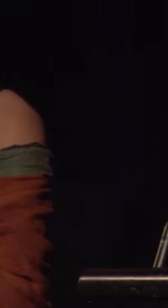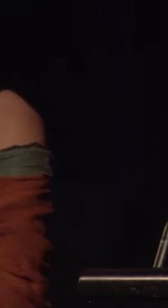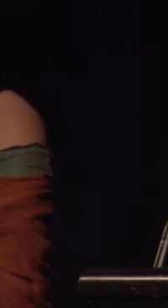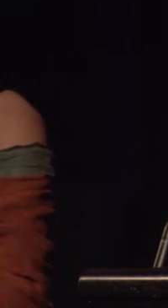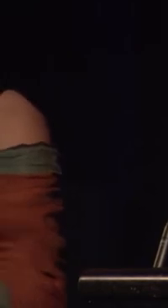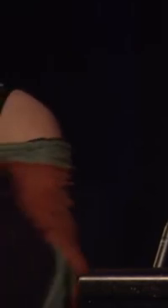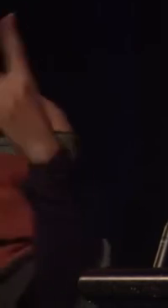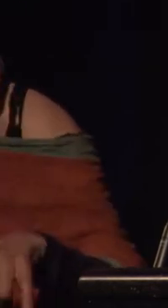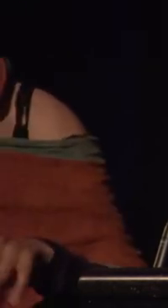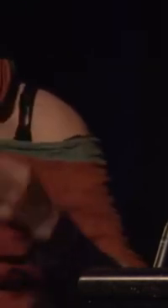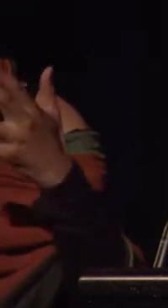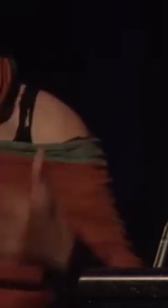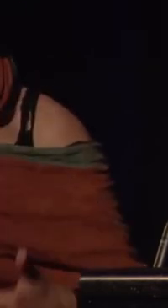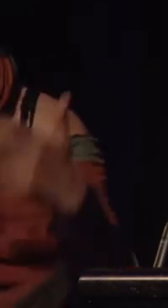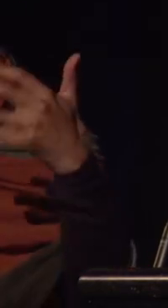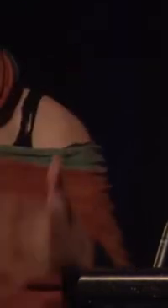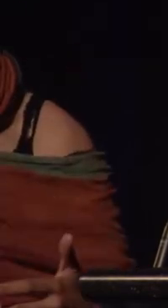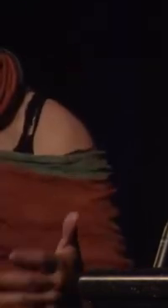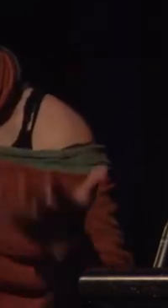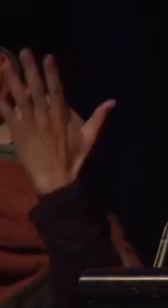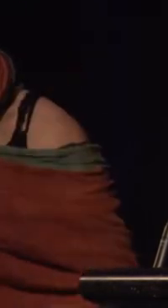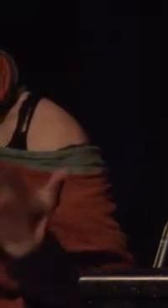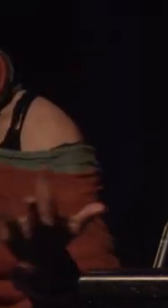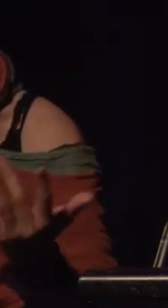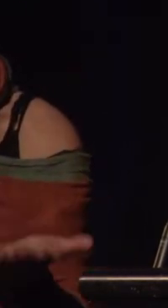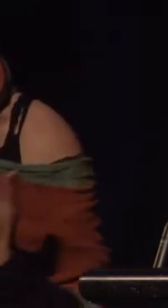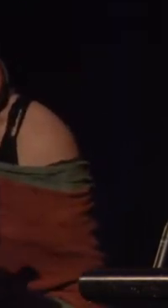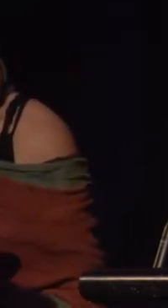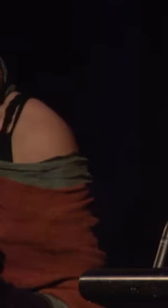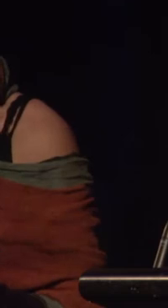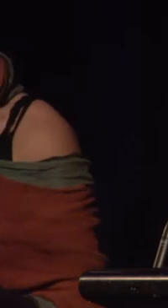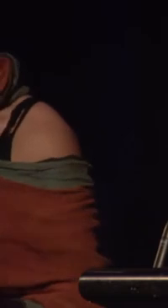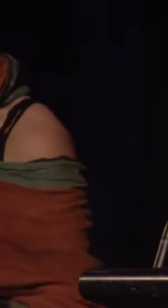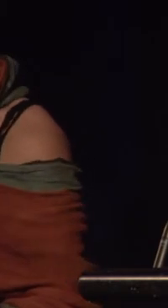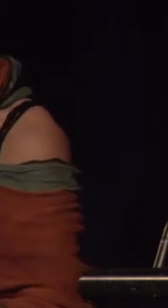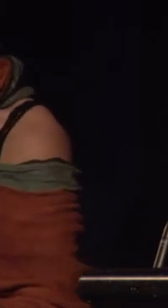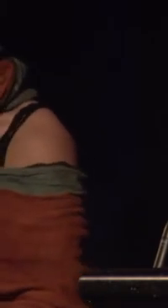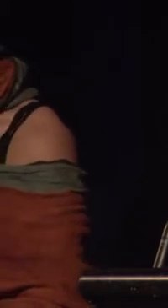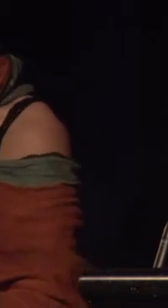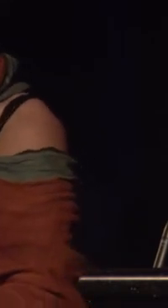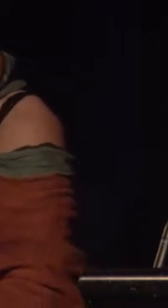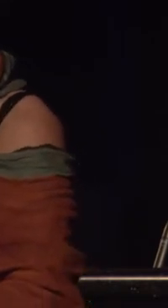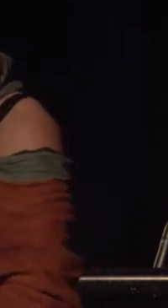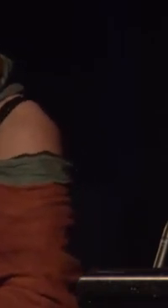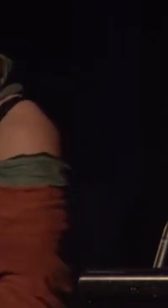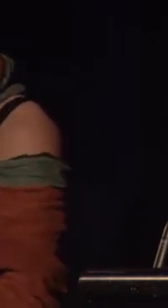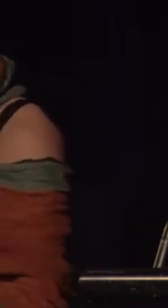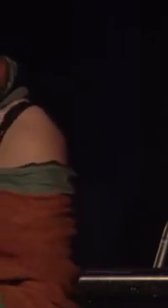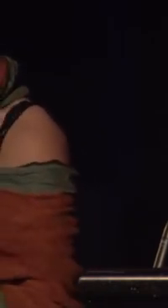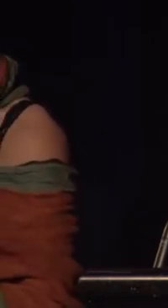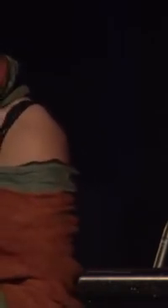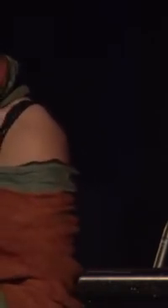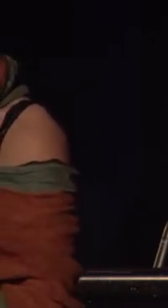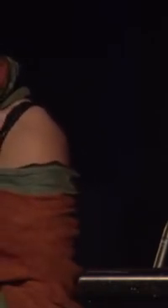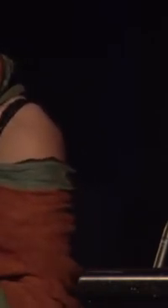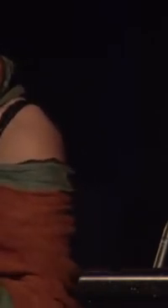get, we may or may not proceed with publishing it. I think we would be looking for a couple of hundred votes at least, and that looks like maximum